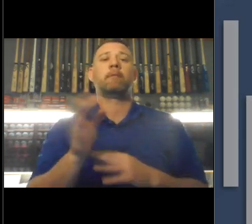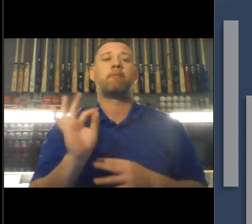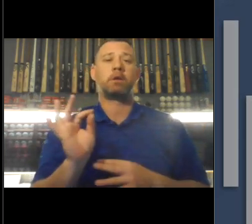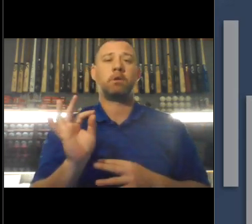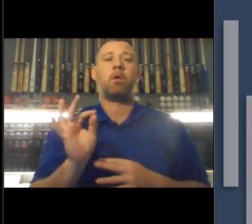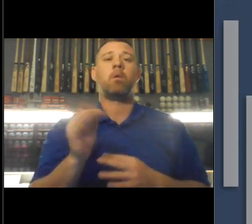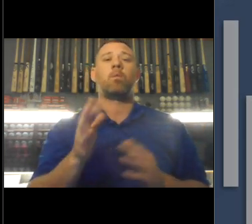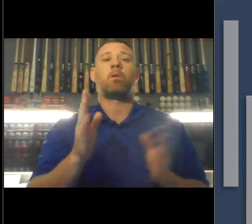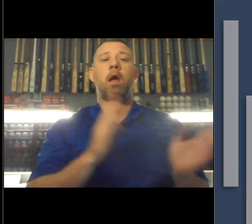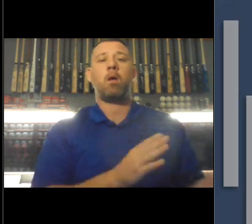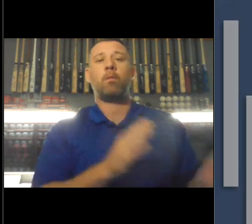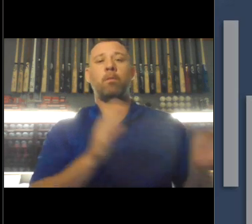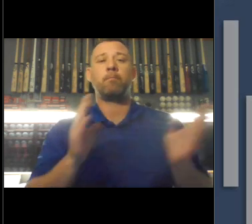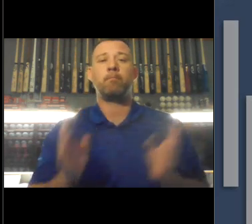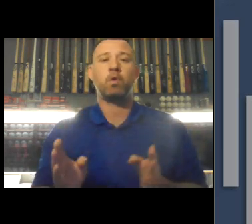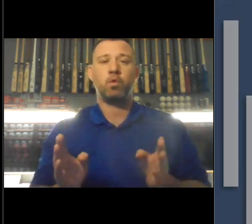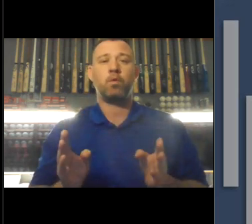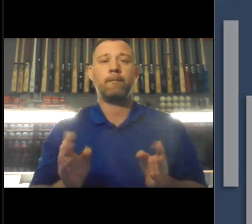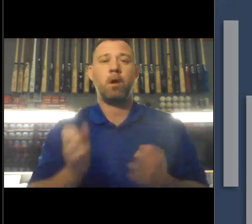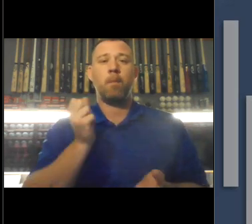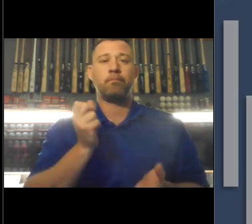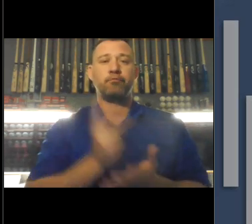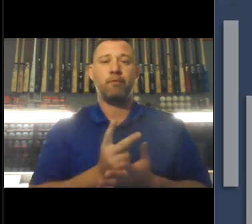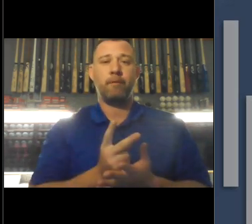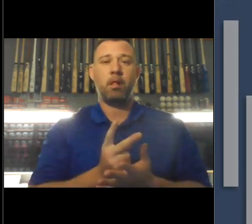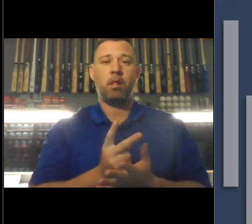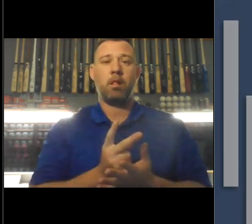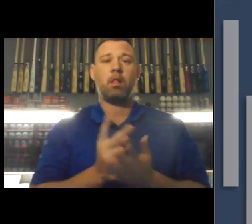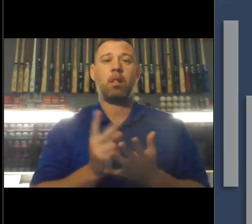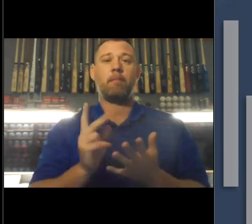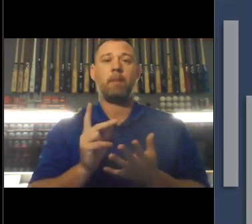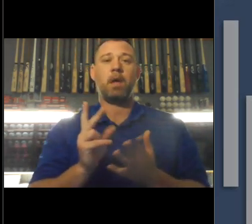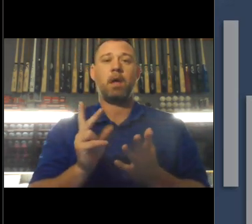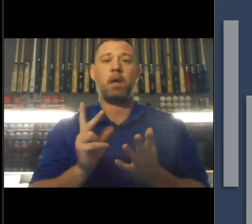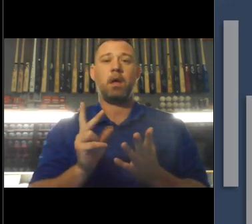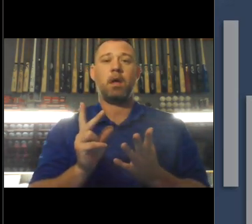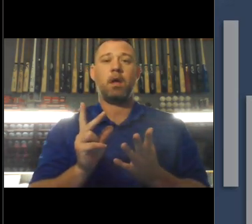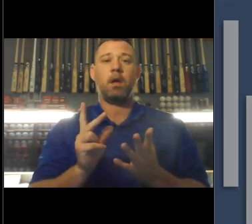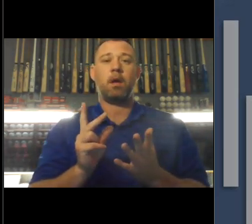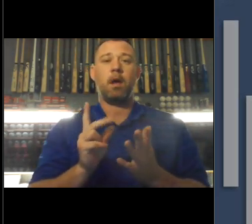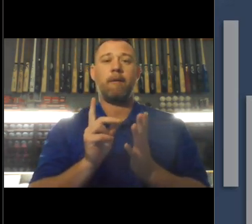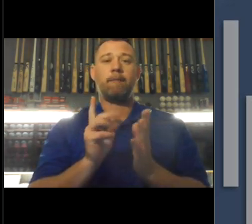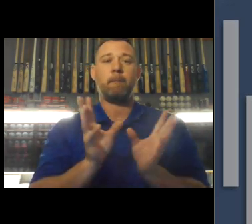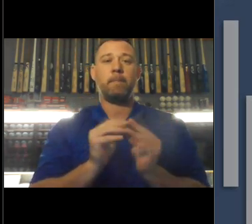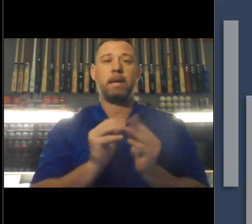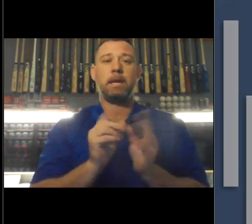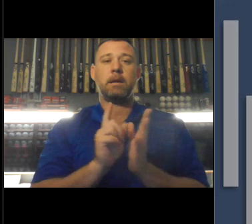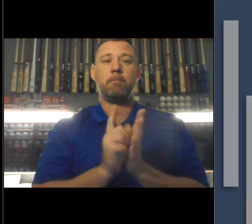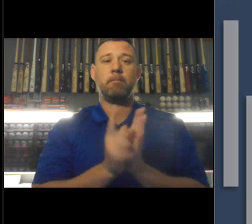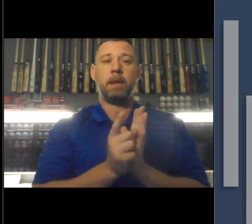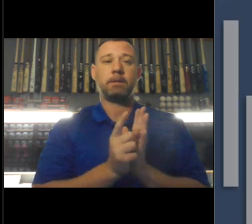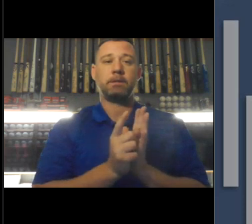will move to approval of commission meeting minutes. Motion to approve